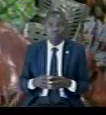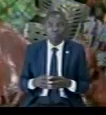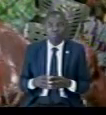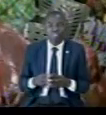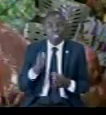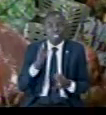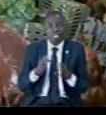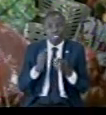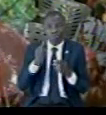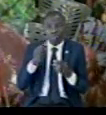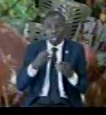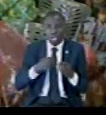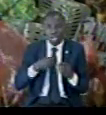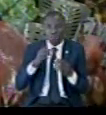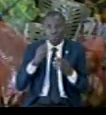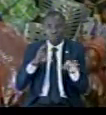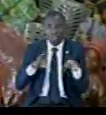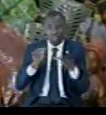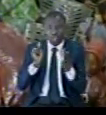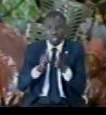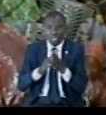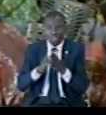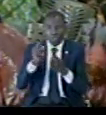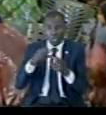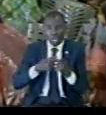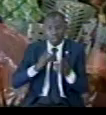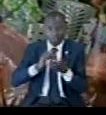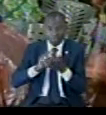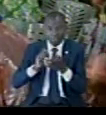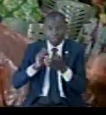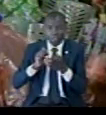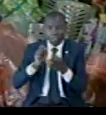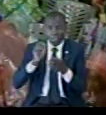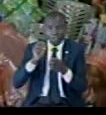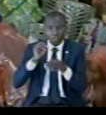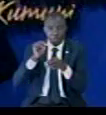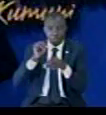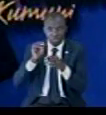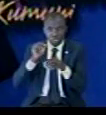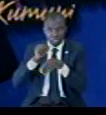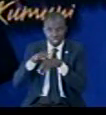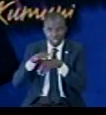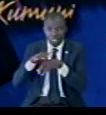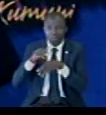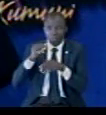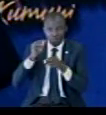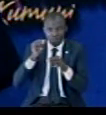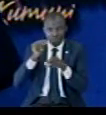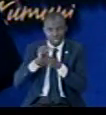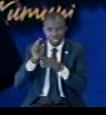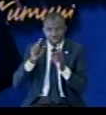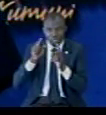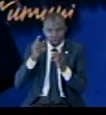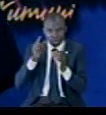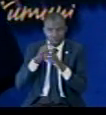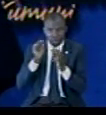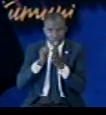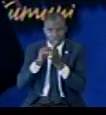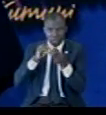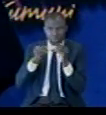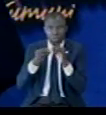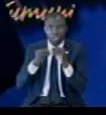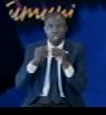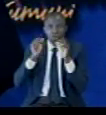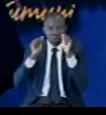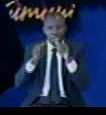finished. Yes. Those on my left-hand side, if you have finished, I can't